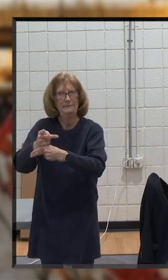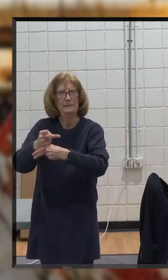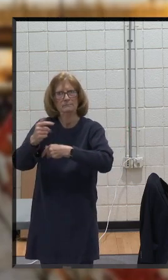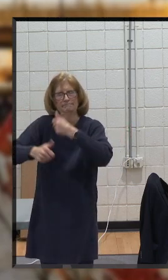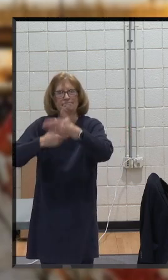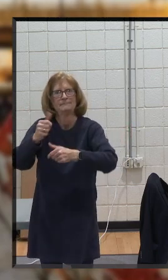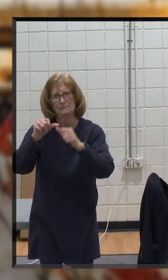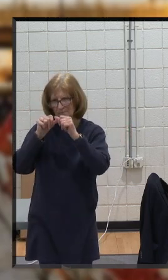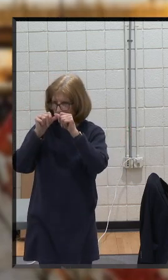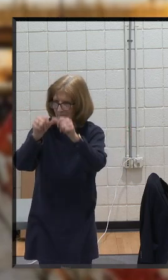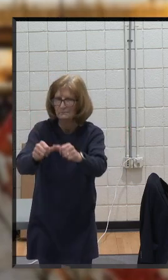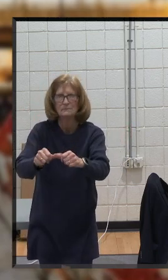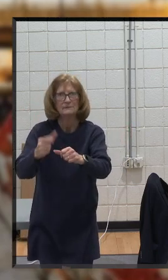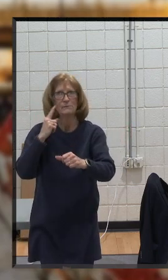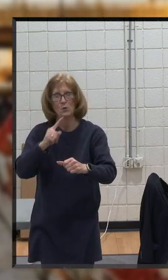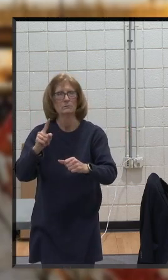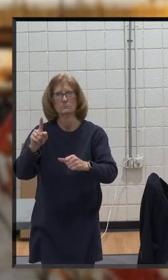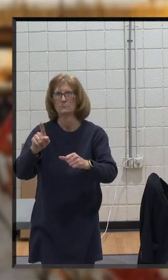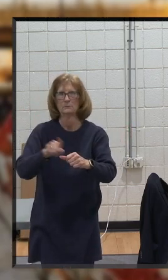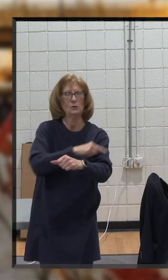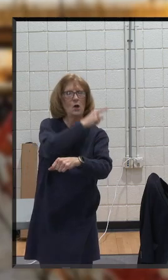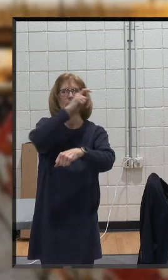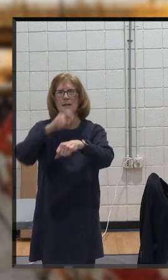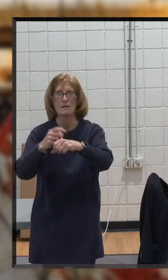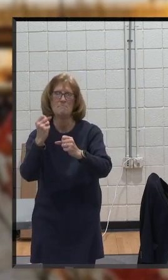system that's going to last for decades.